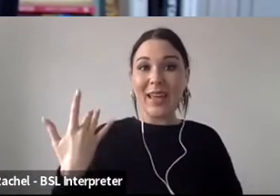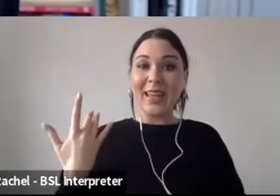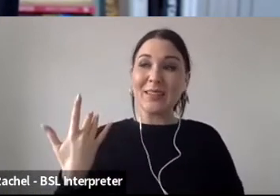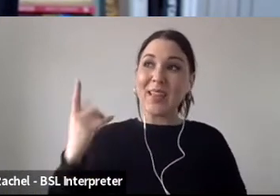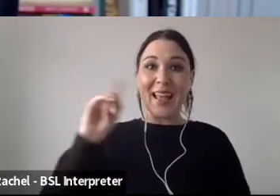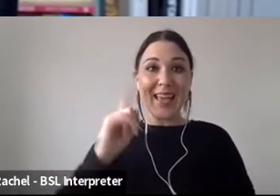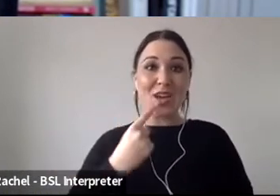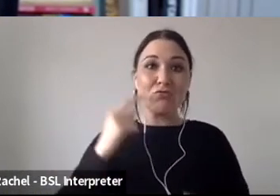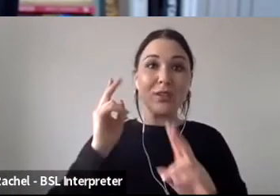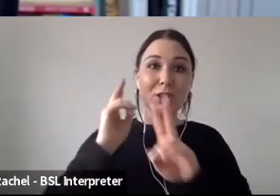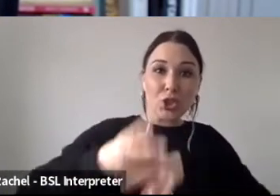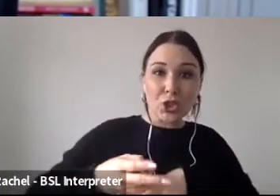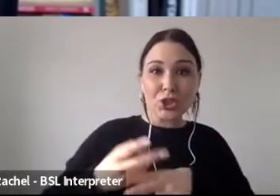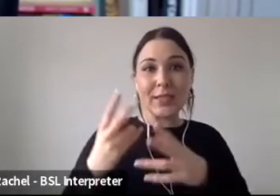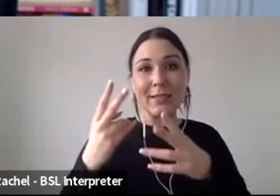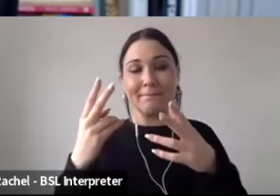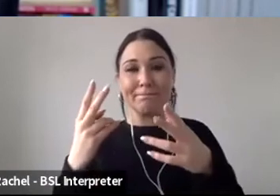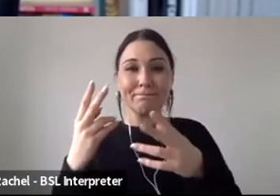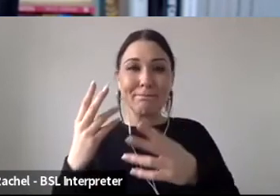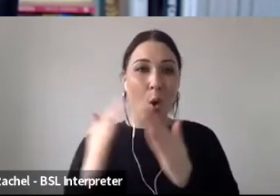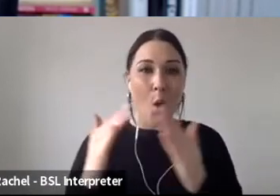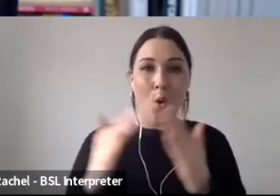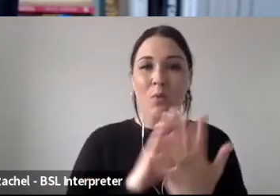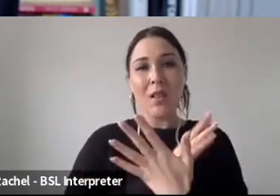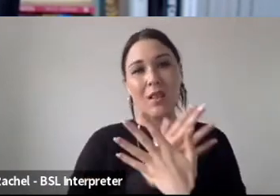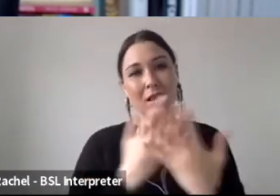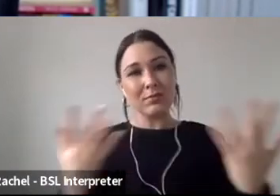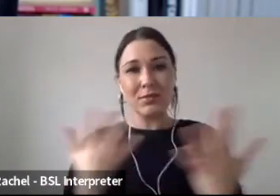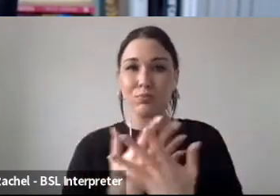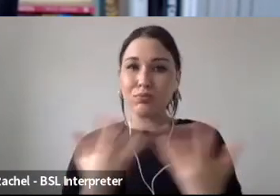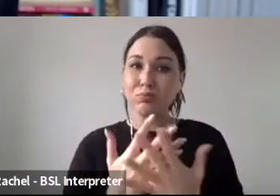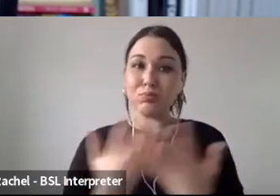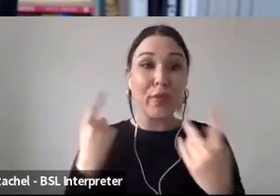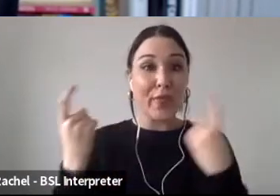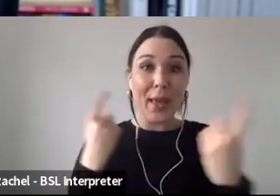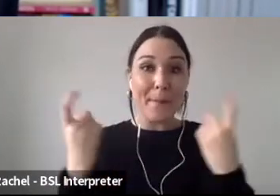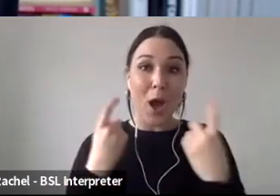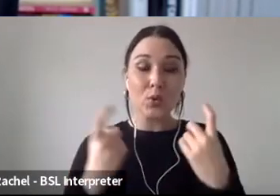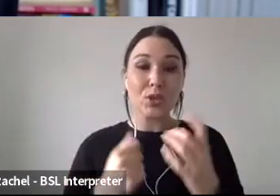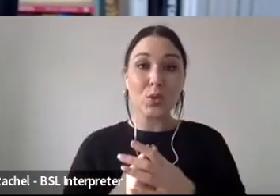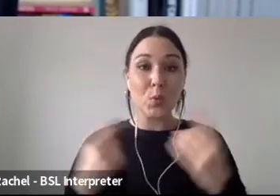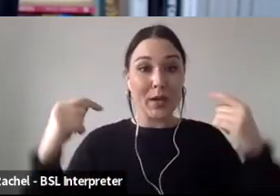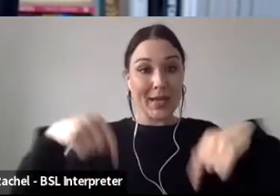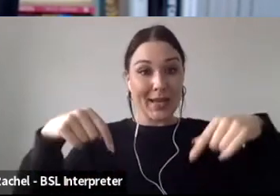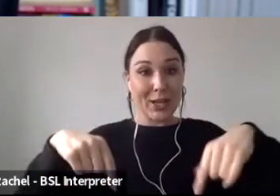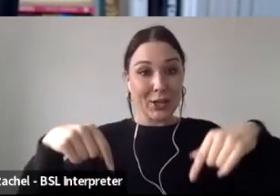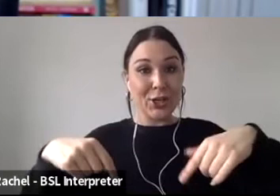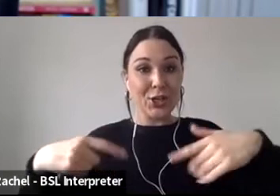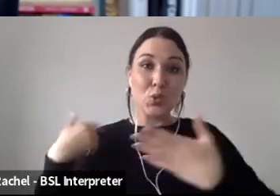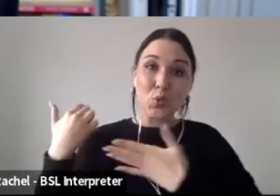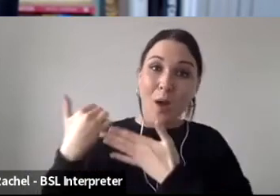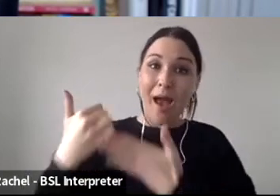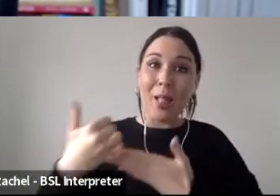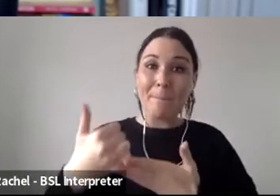hearing nursing home, whatever it might be. So lots and lots of things to think about. And we're here to help as much as we can as a charity. We provide lots of